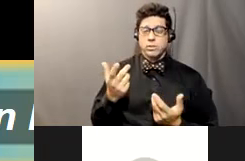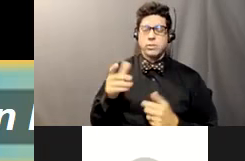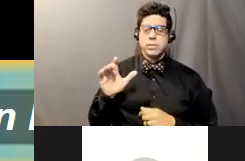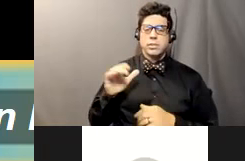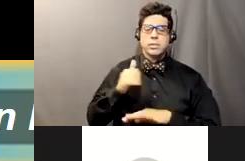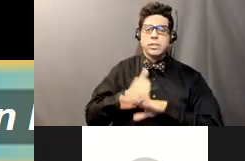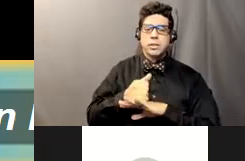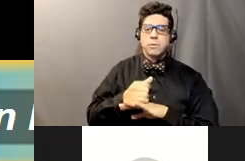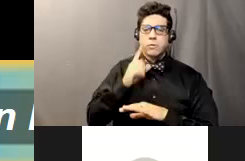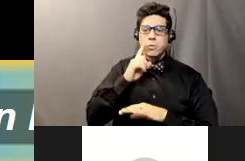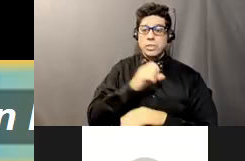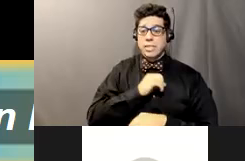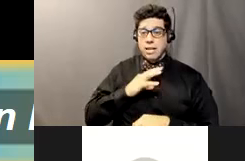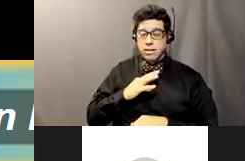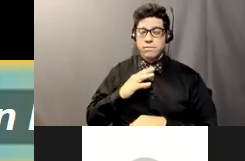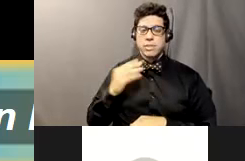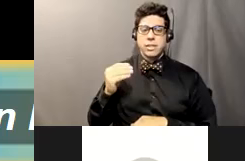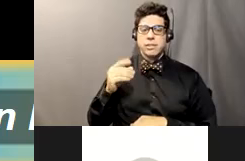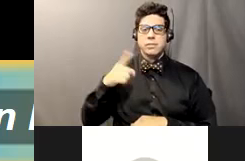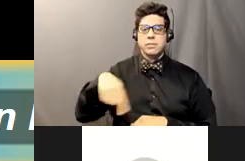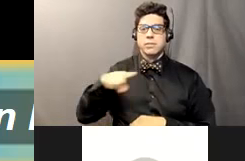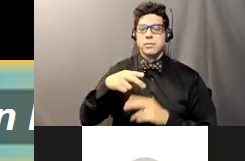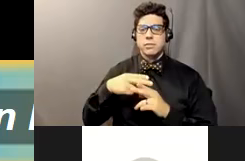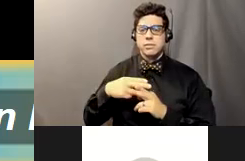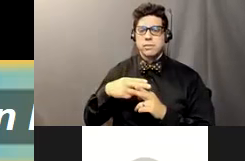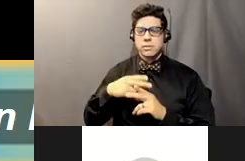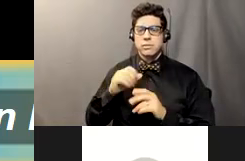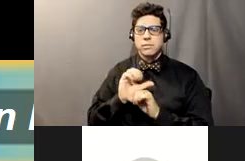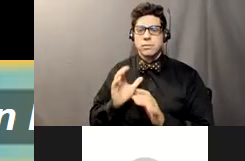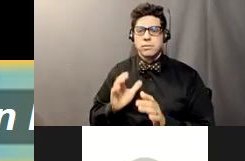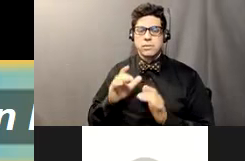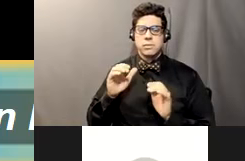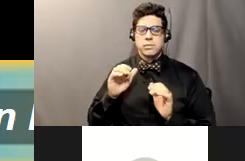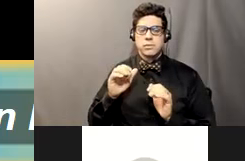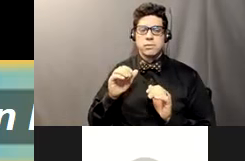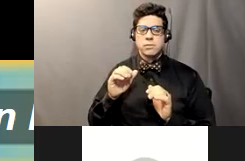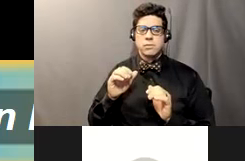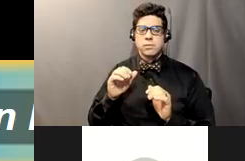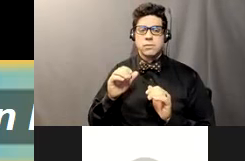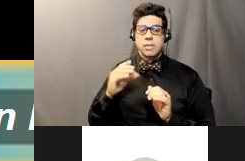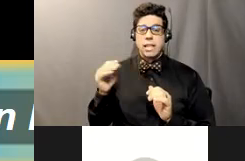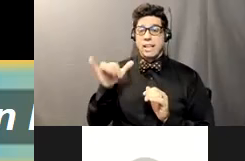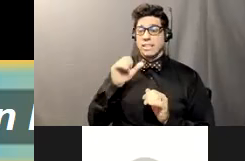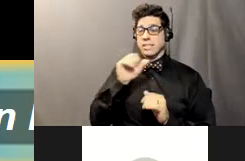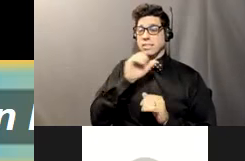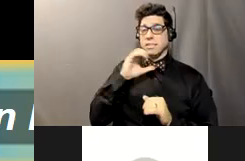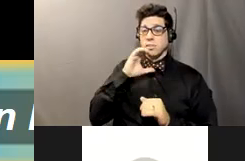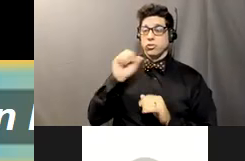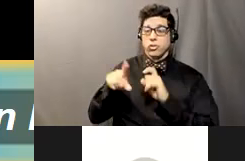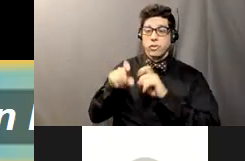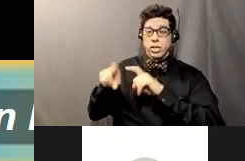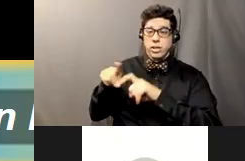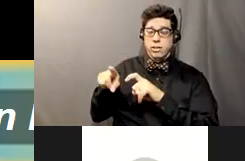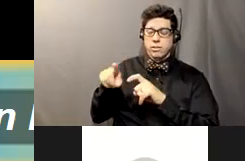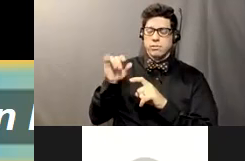staff on that campaign. Identify other methods to outreach with that senior survey. Continue to